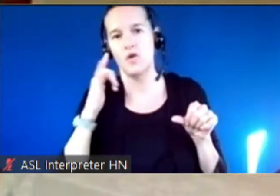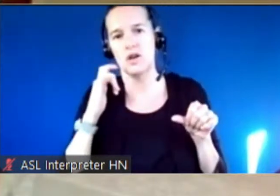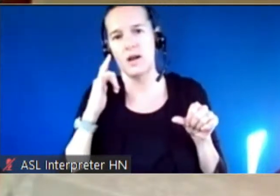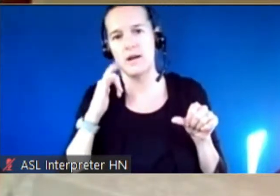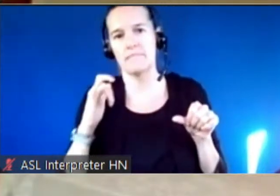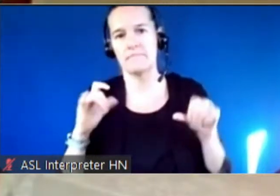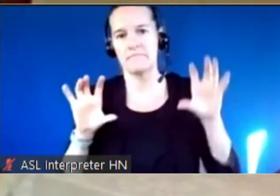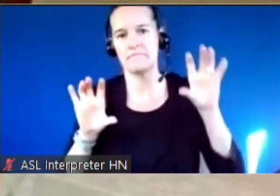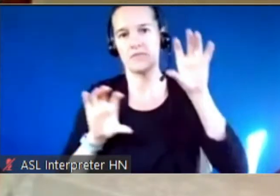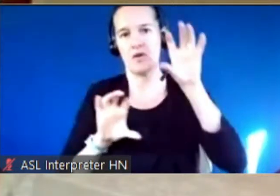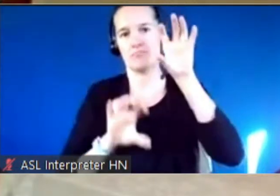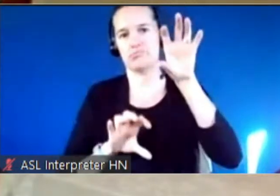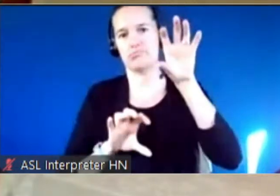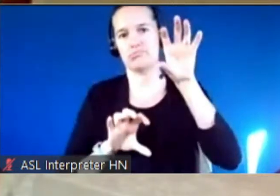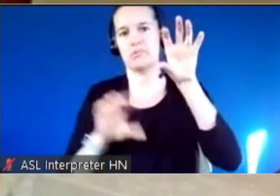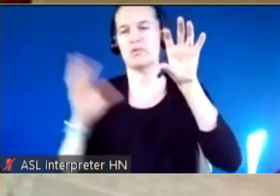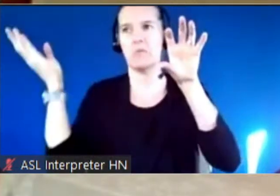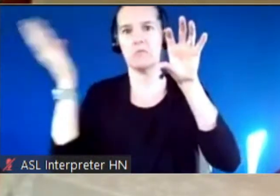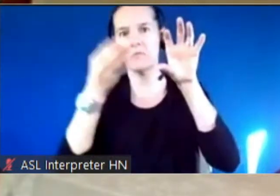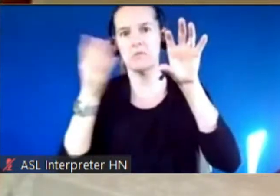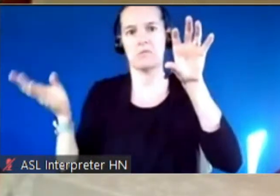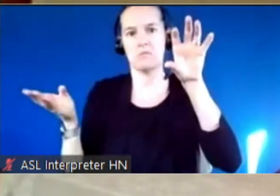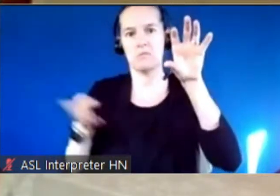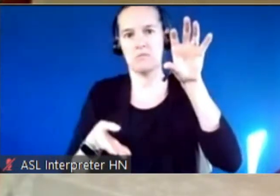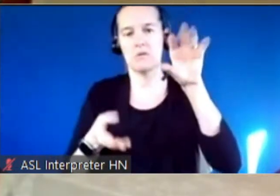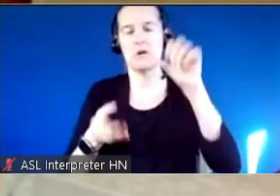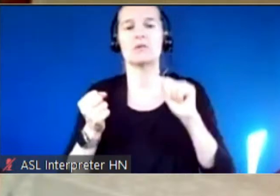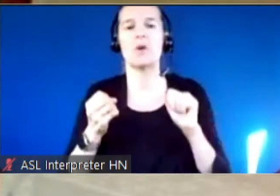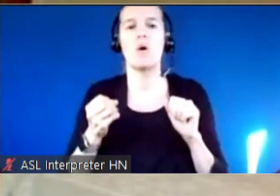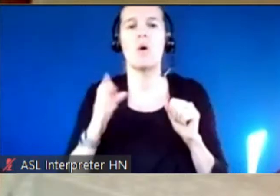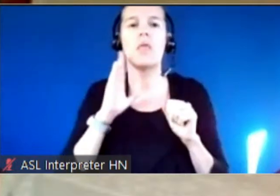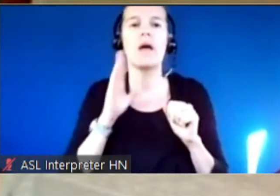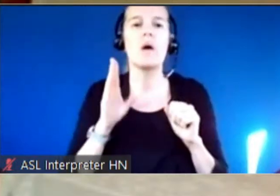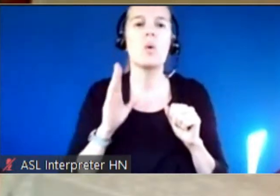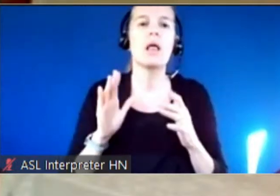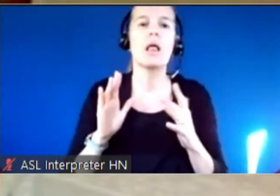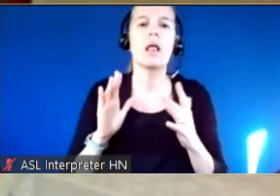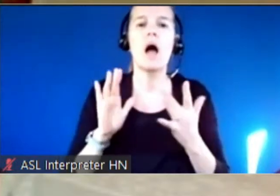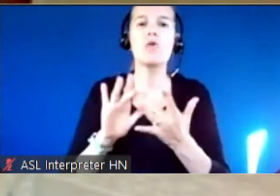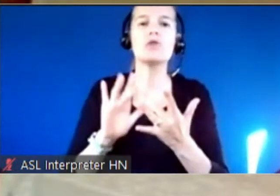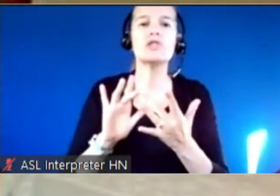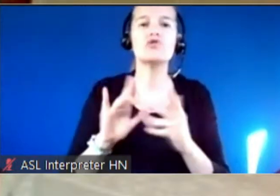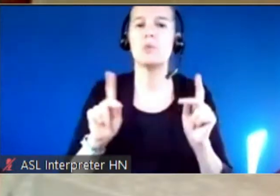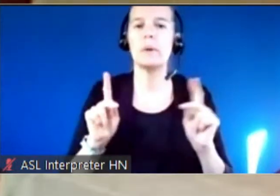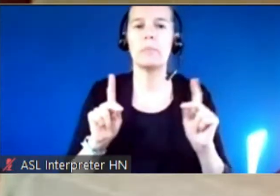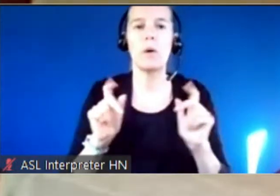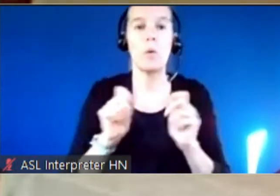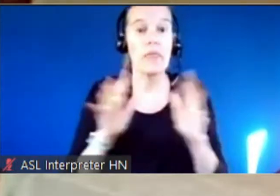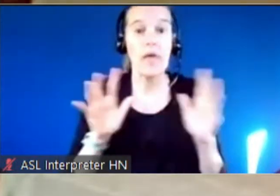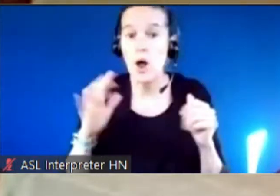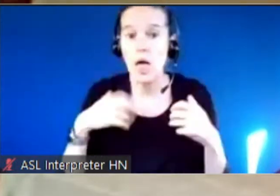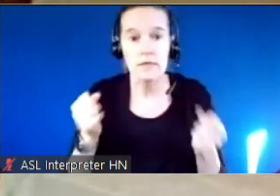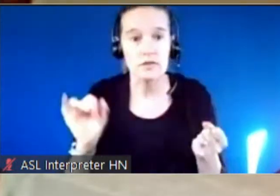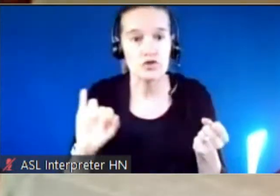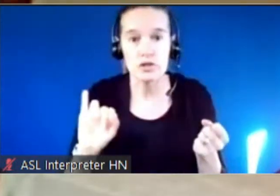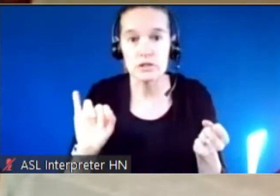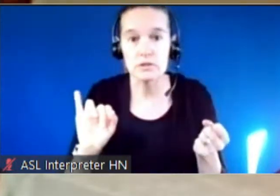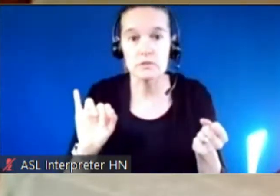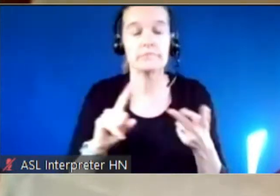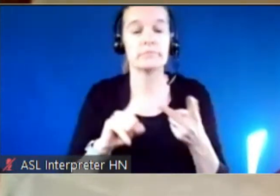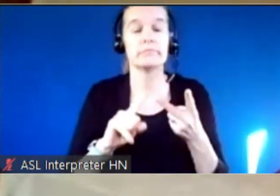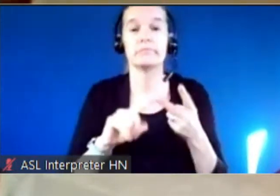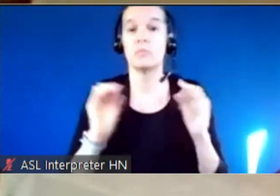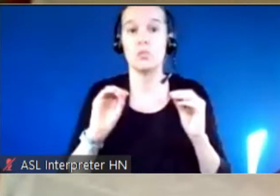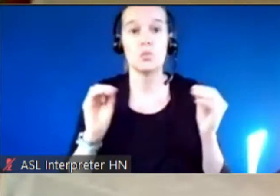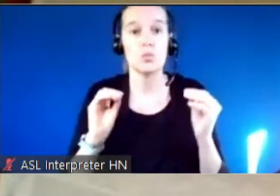the hope is to outreach to those people that are underserved, that don't have health insurance, that don't have health care